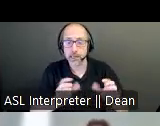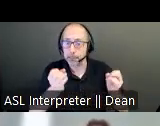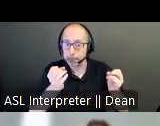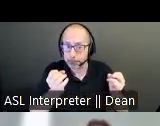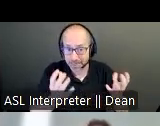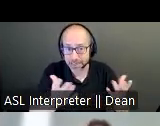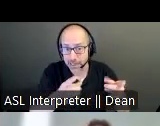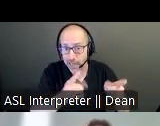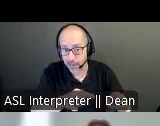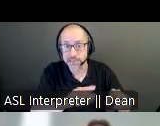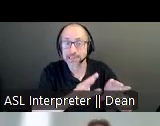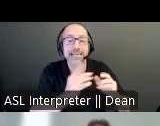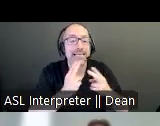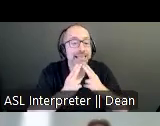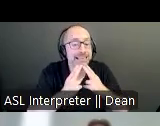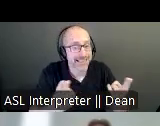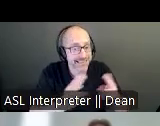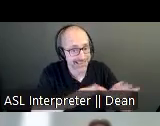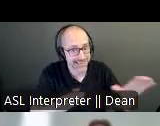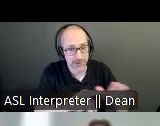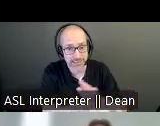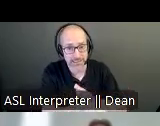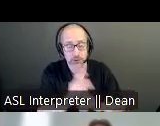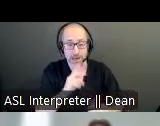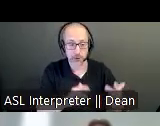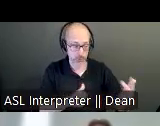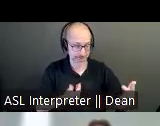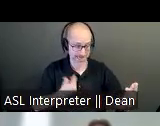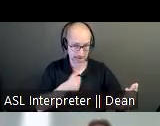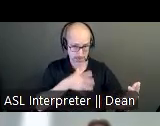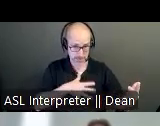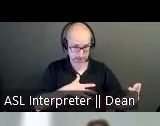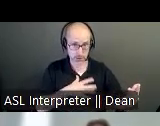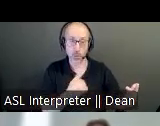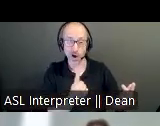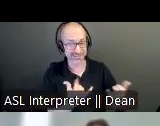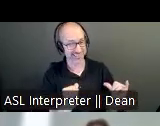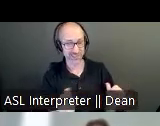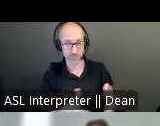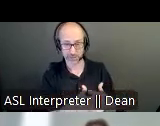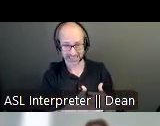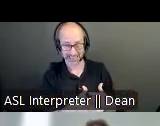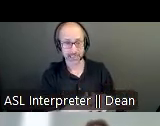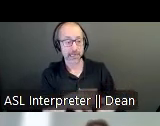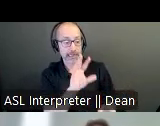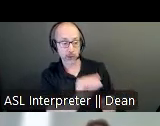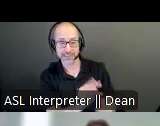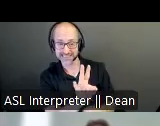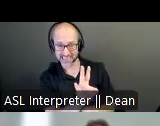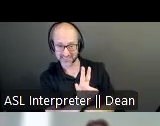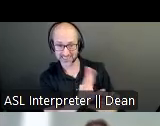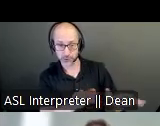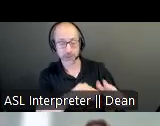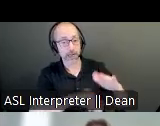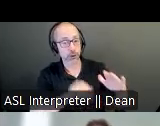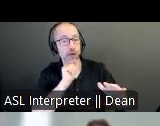also killed as well. There were 3 young mothers, including 1 who was pregnant, and a total of 7 children under the age of 16 who were killed.